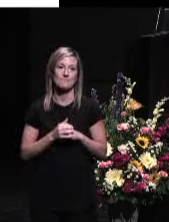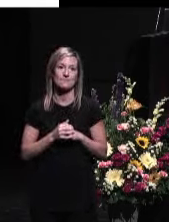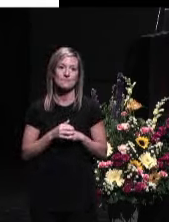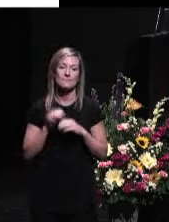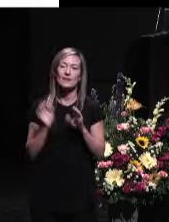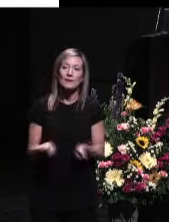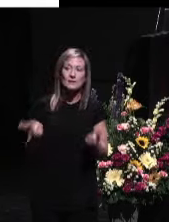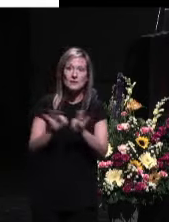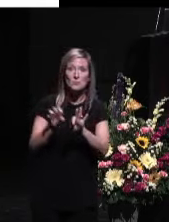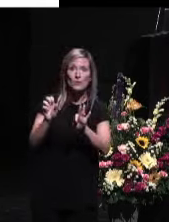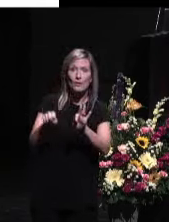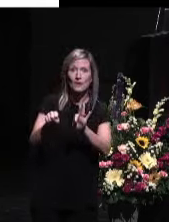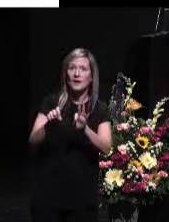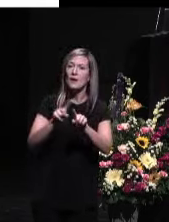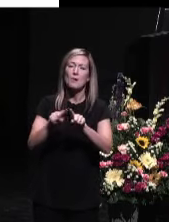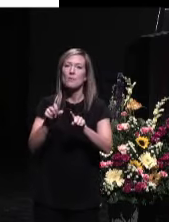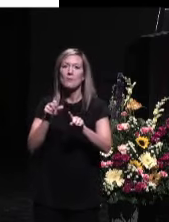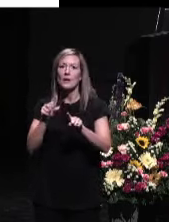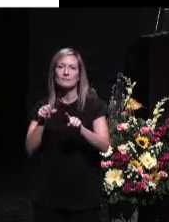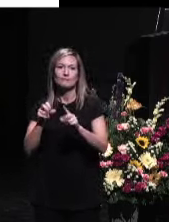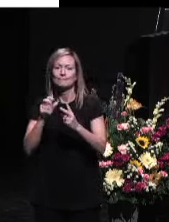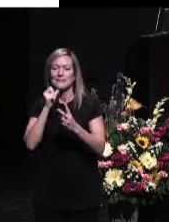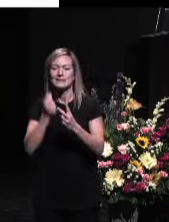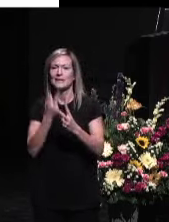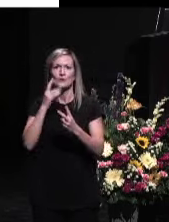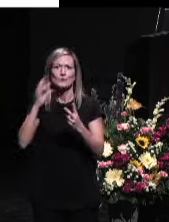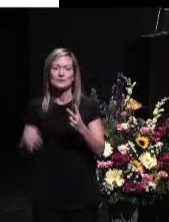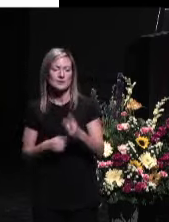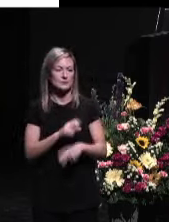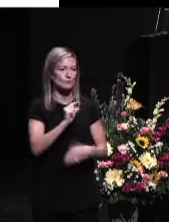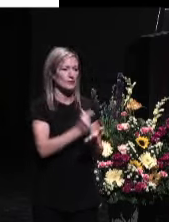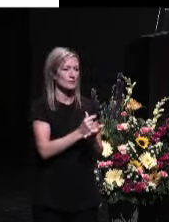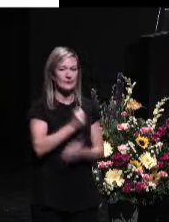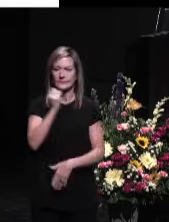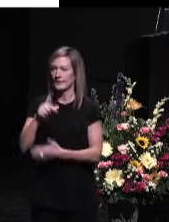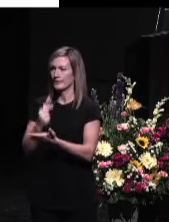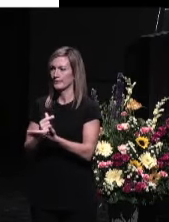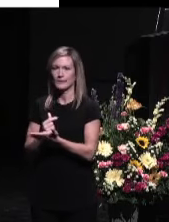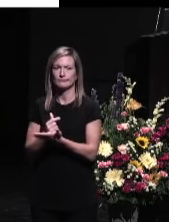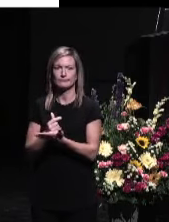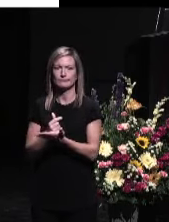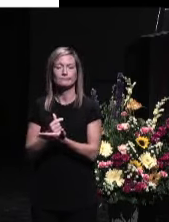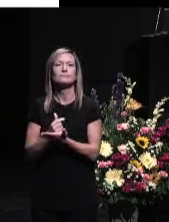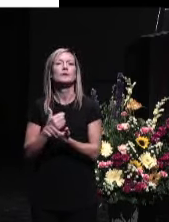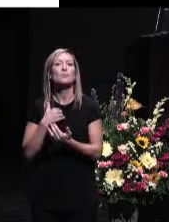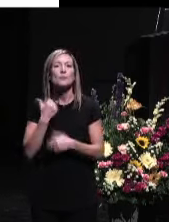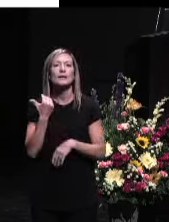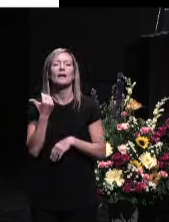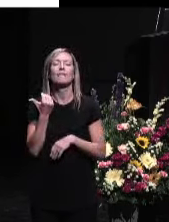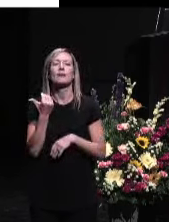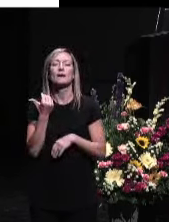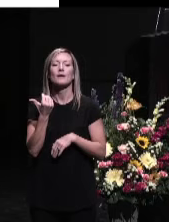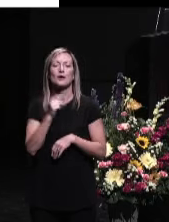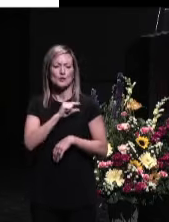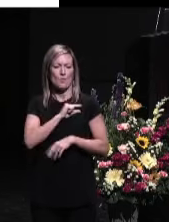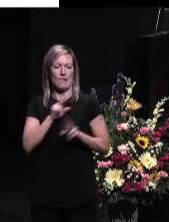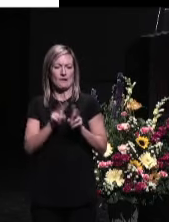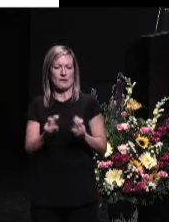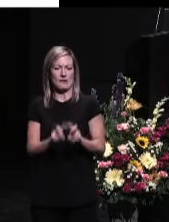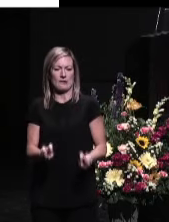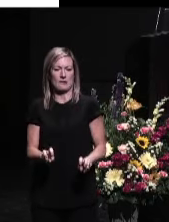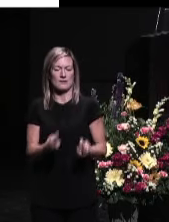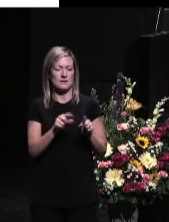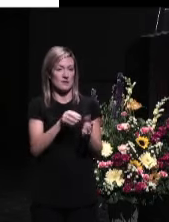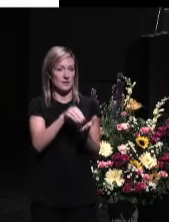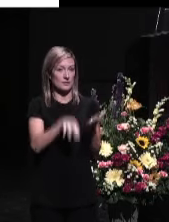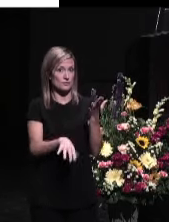it's not just the binary, graduate, did not graduate. It's the qualitative aspects of are they better ready for college. One of